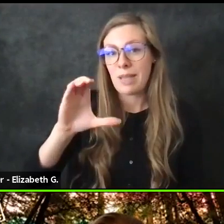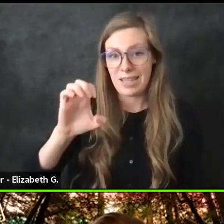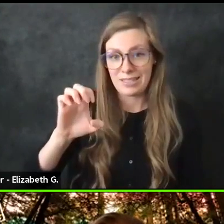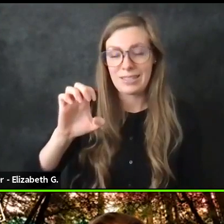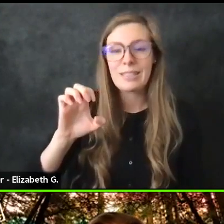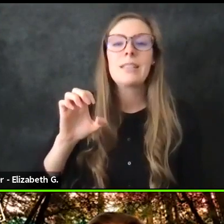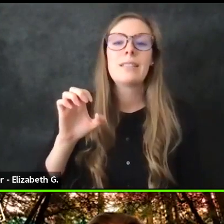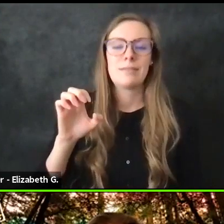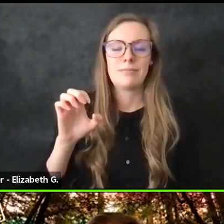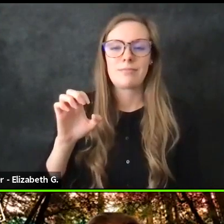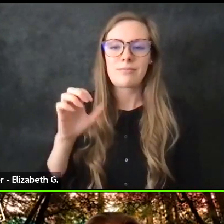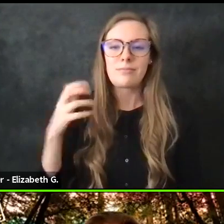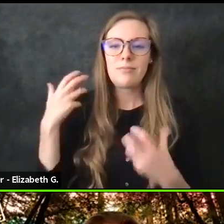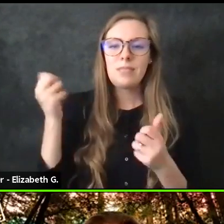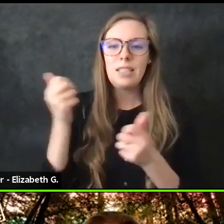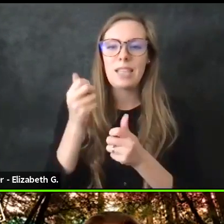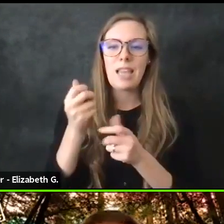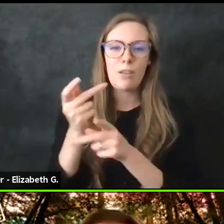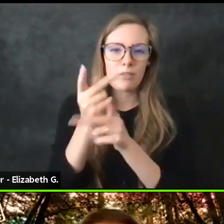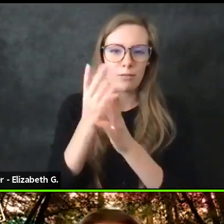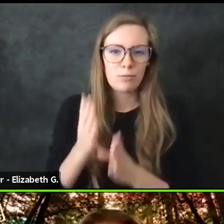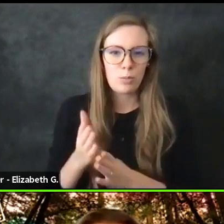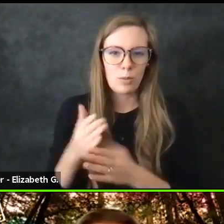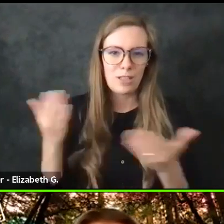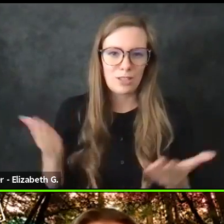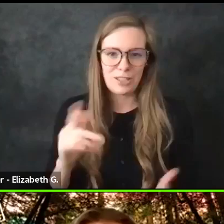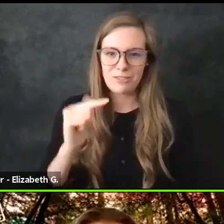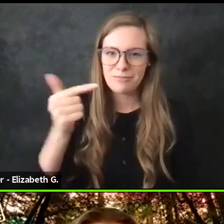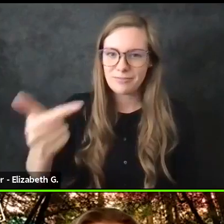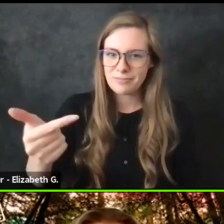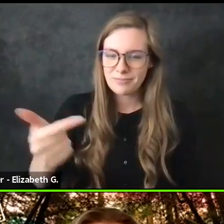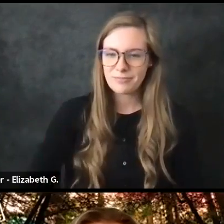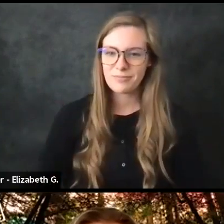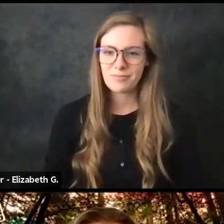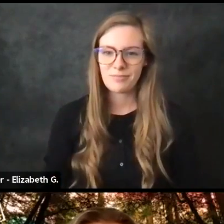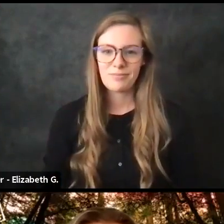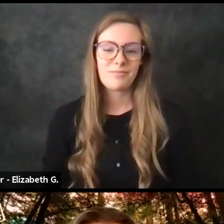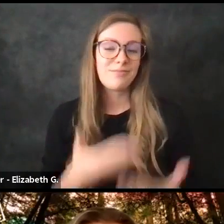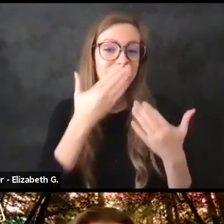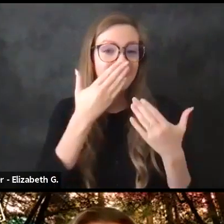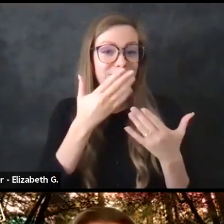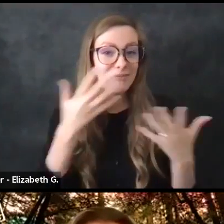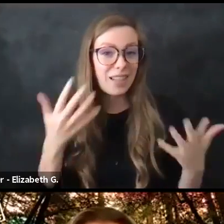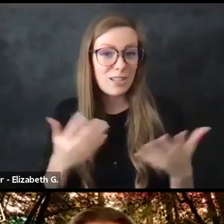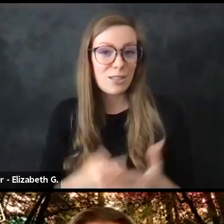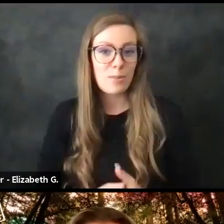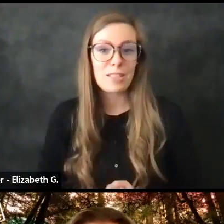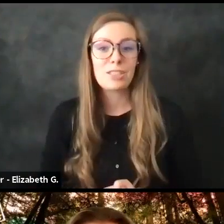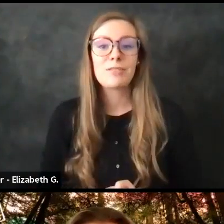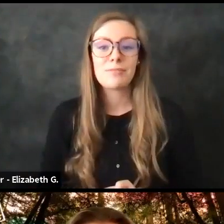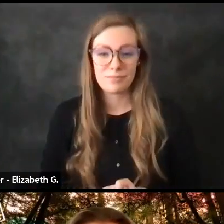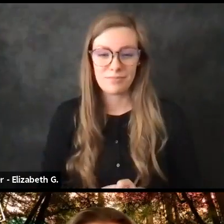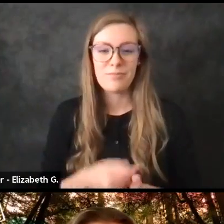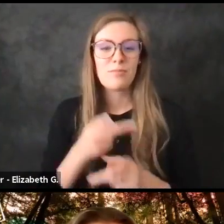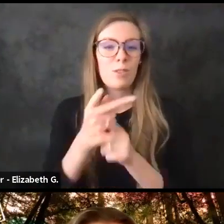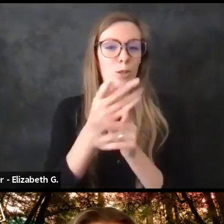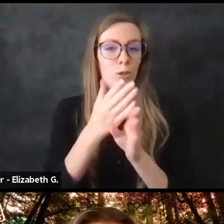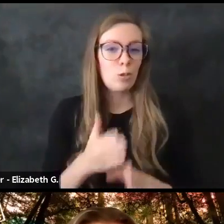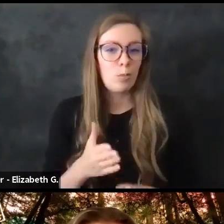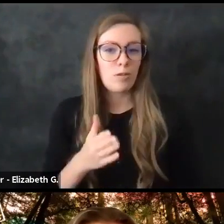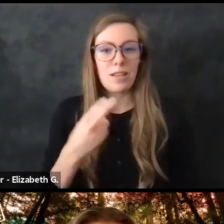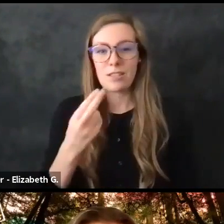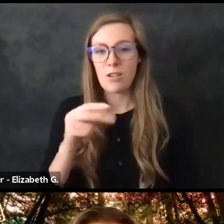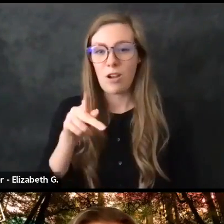for an overview of the current state of the pandemic. Dr. Mase? Great, thank you so much. As Supervisor Hopkins just